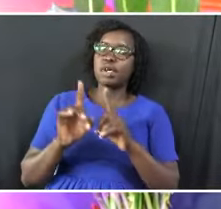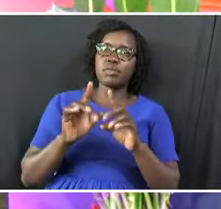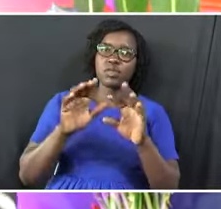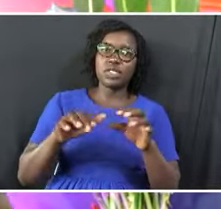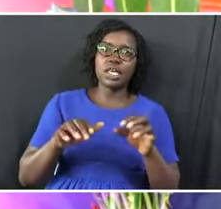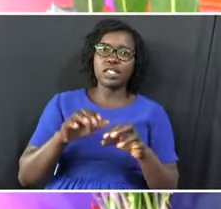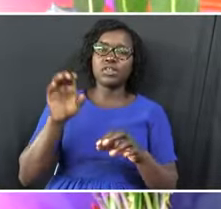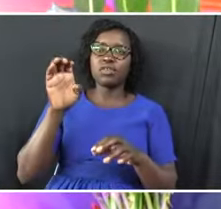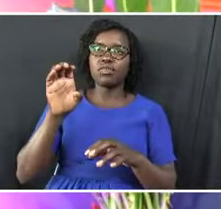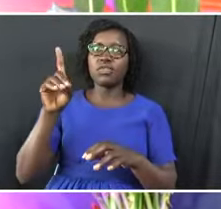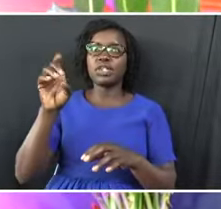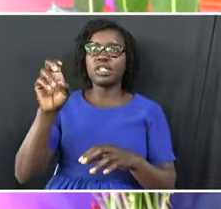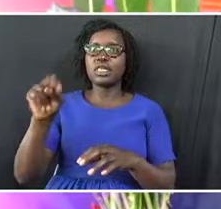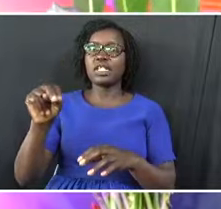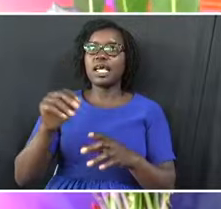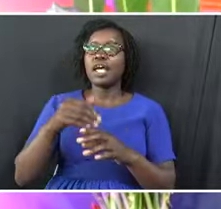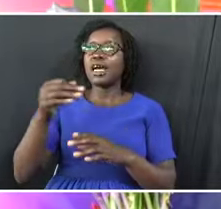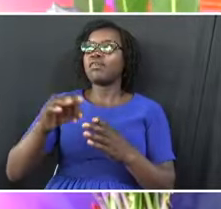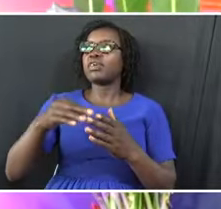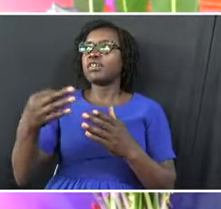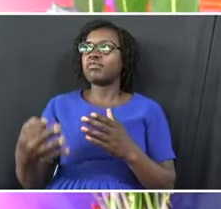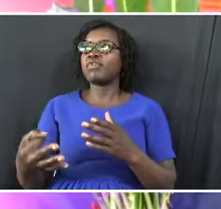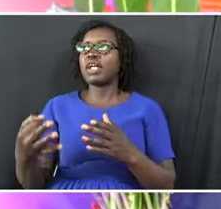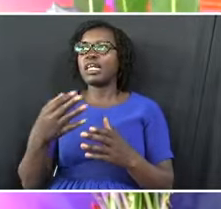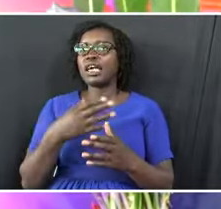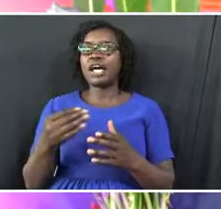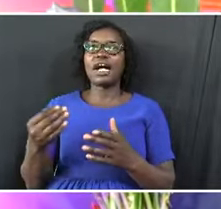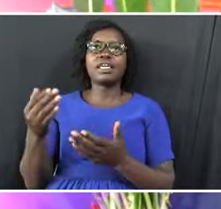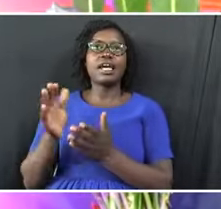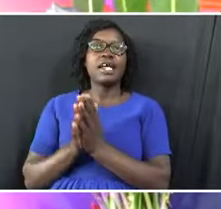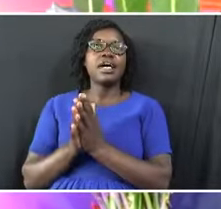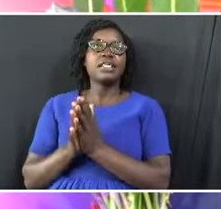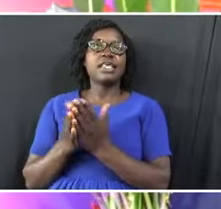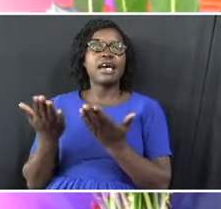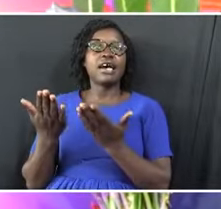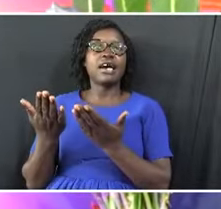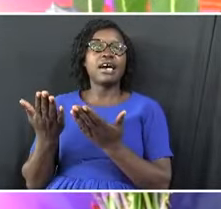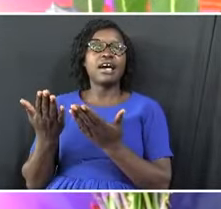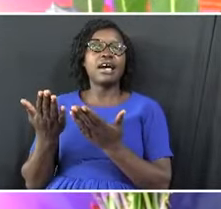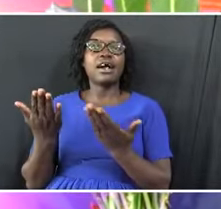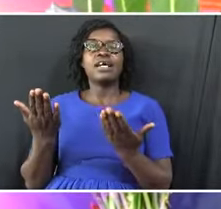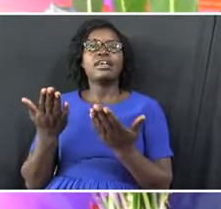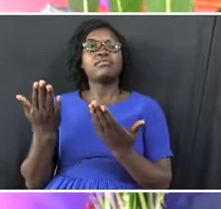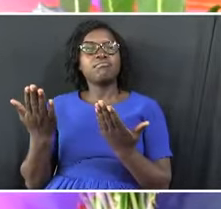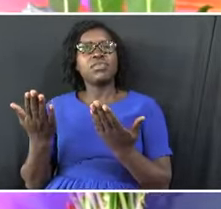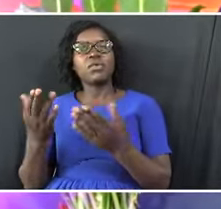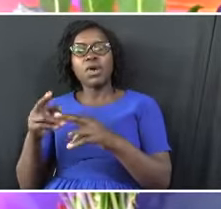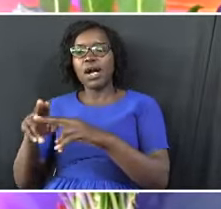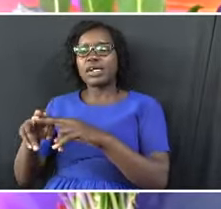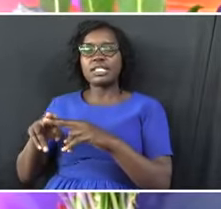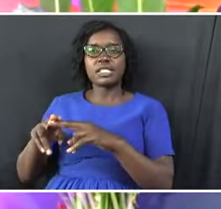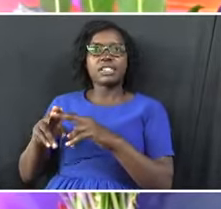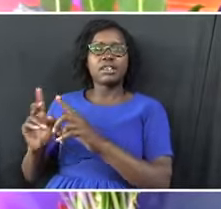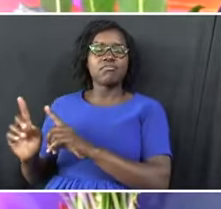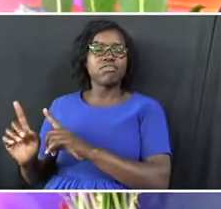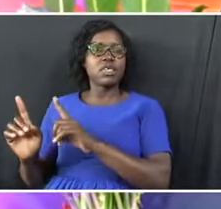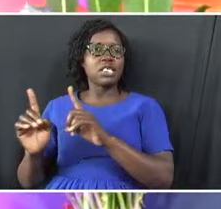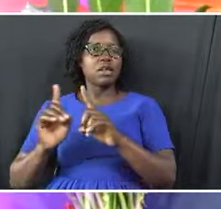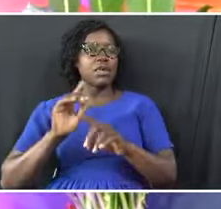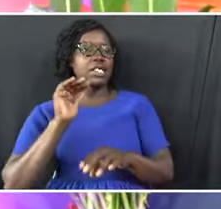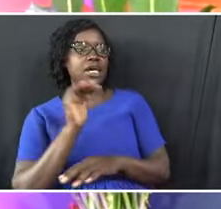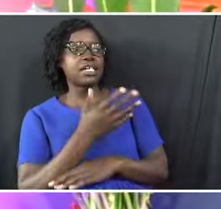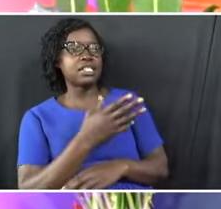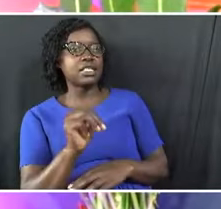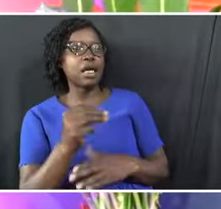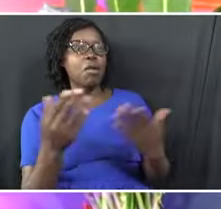Eden after they fell, and he was seeking them by asking Adam,